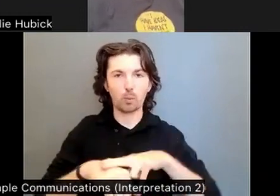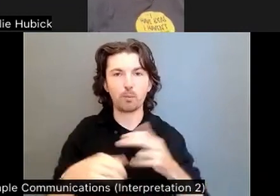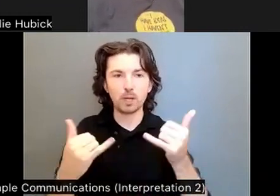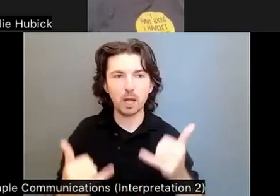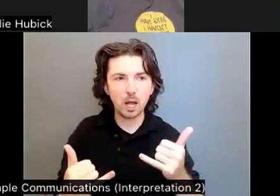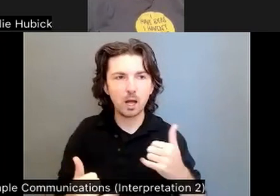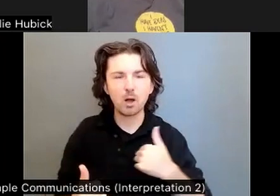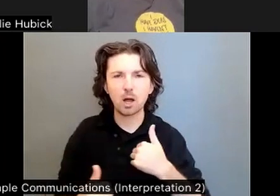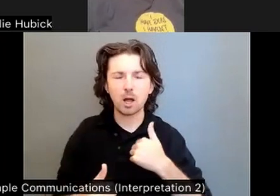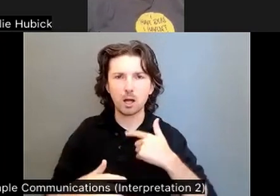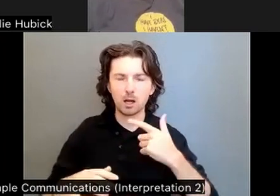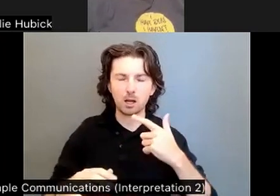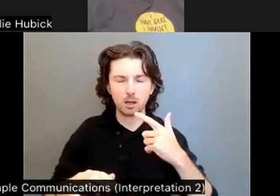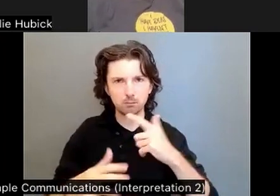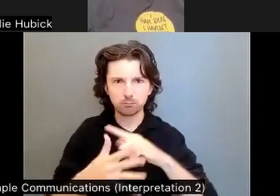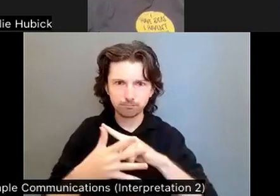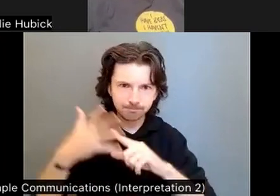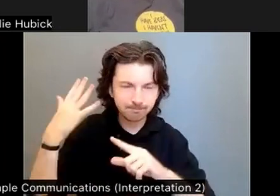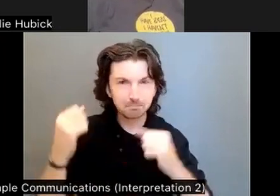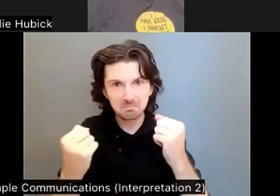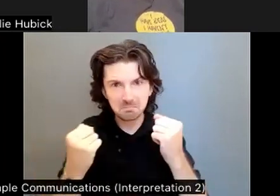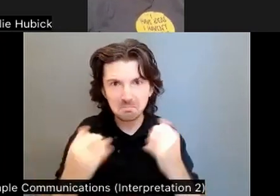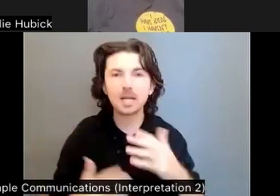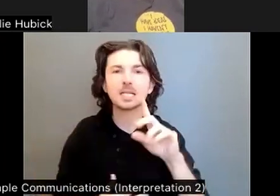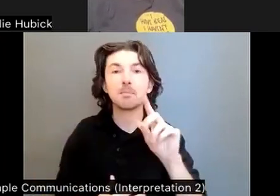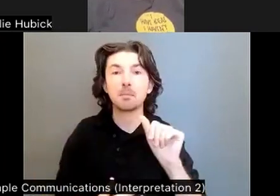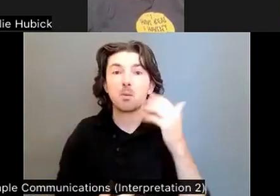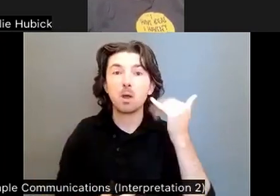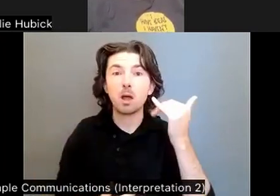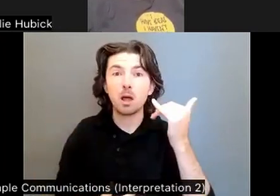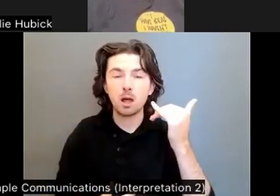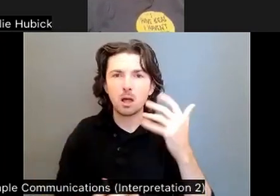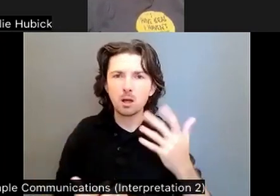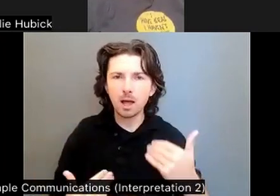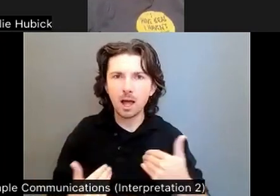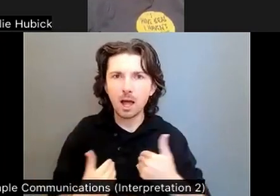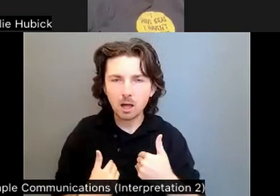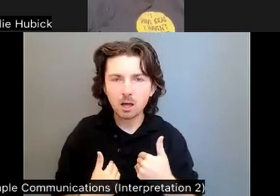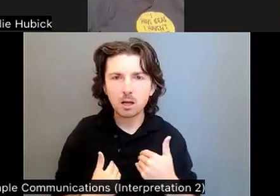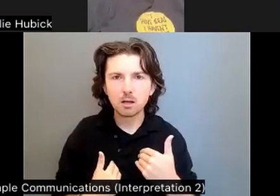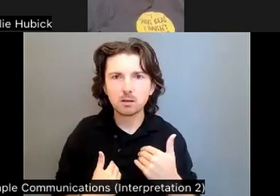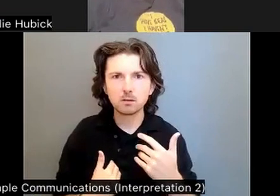many profound disabilities is because I survived what Joyce Echaquan, Dr. Susan